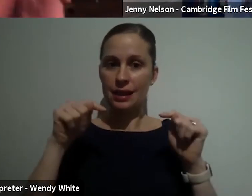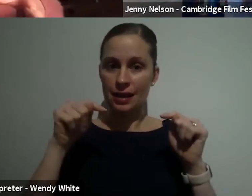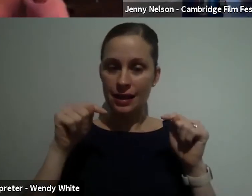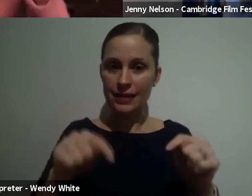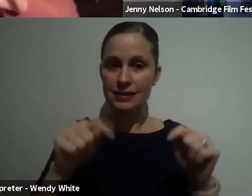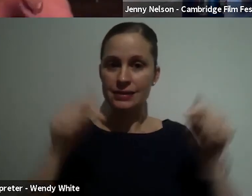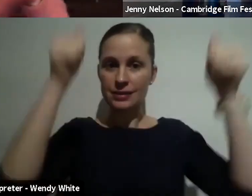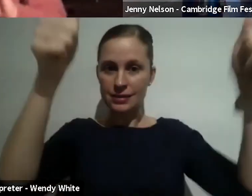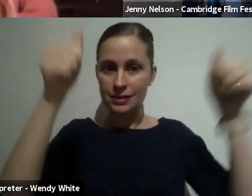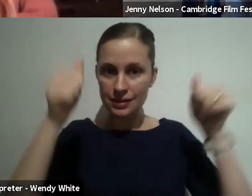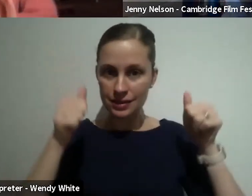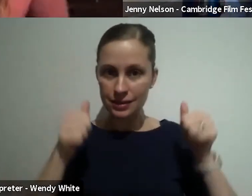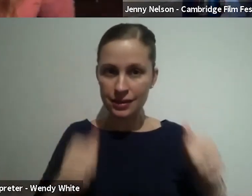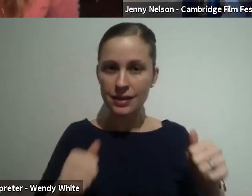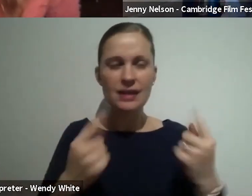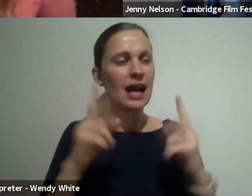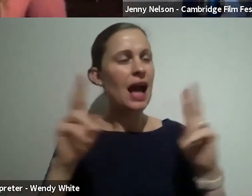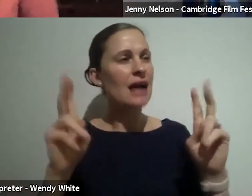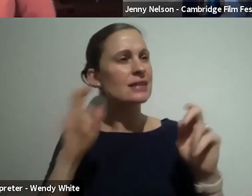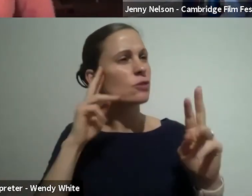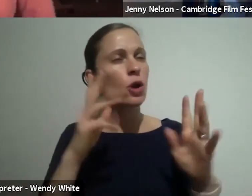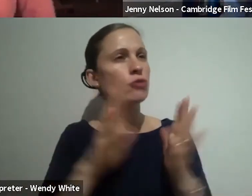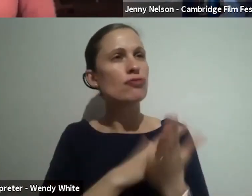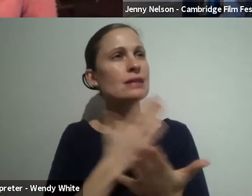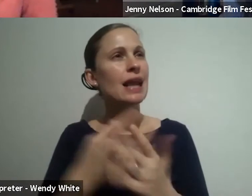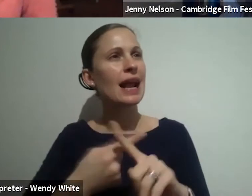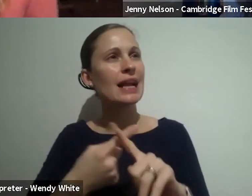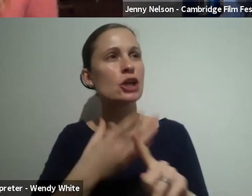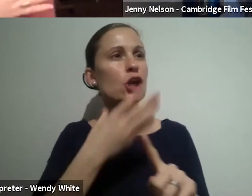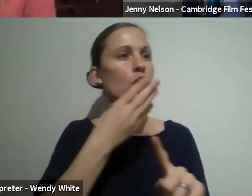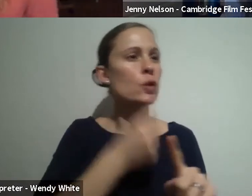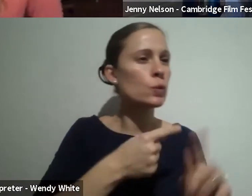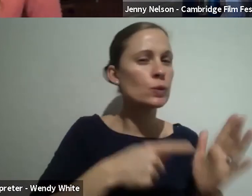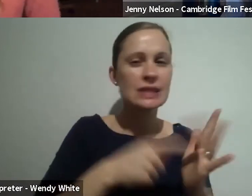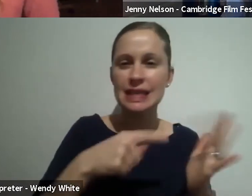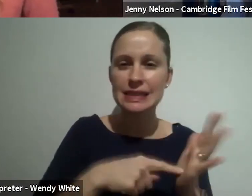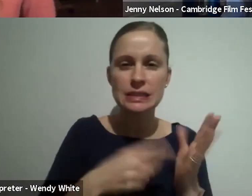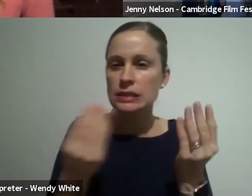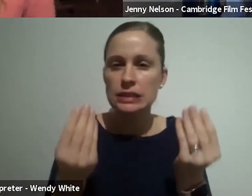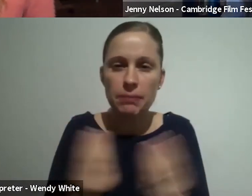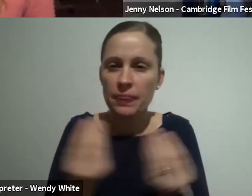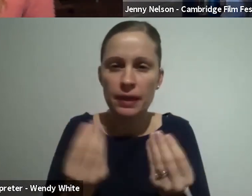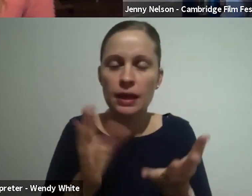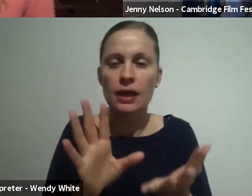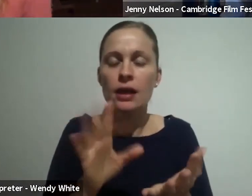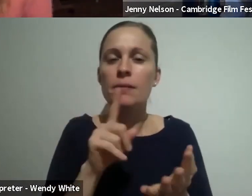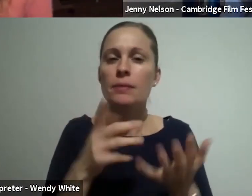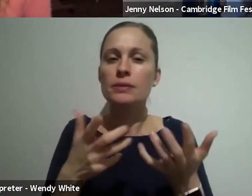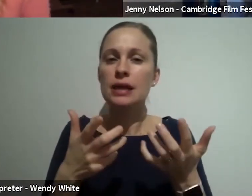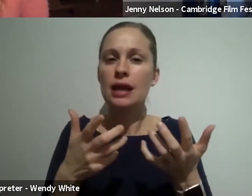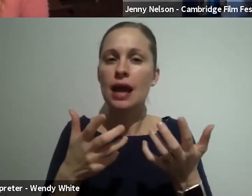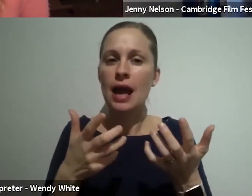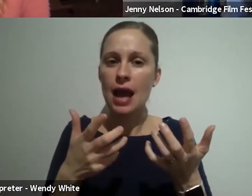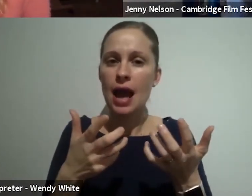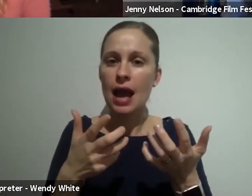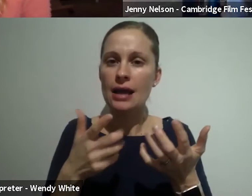Pónselo, use it, or I don't know how is it translated in English, it is how society in the 92 was, and also is part